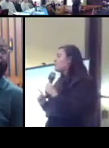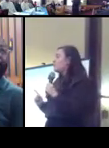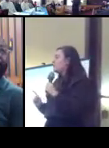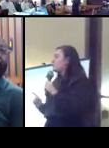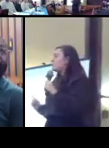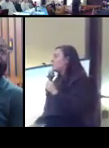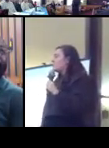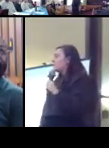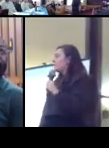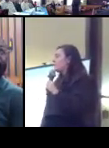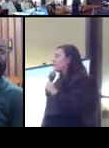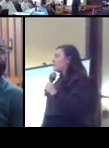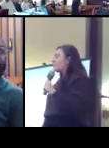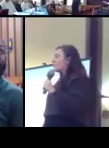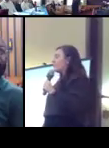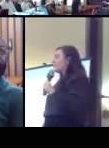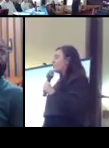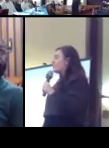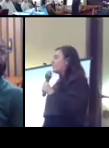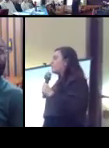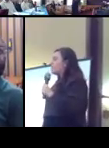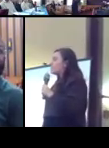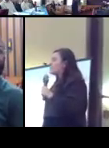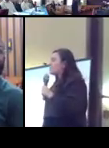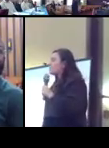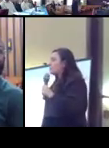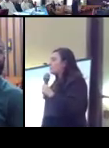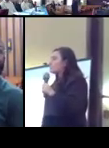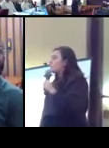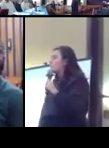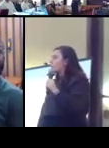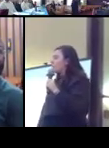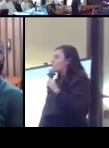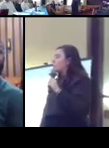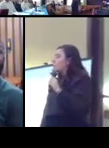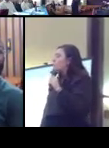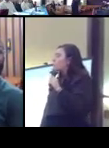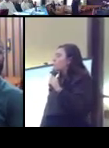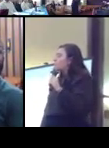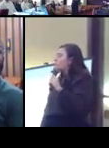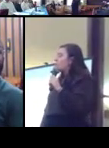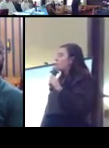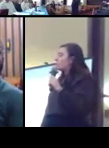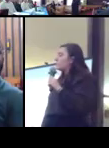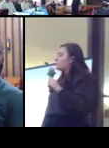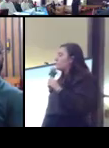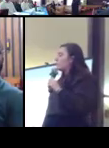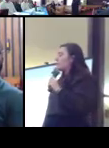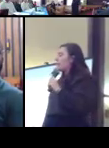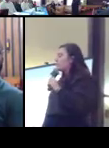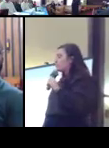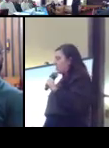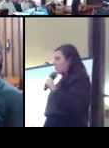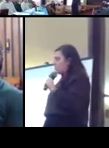half my block was vacant or under-maintained. I love living here, but the empty homes make me feel unsafe and forgotten. What can be done now, and what